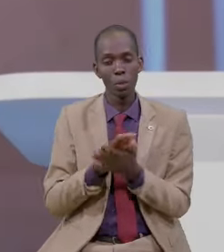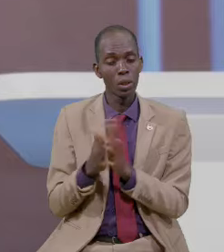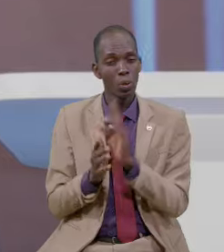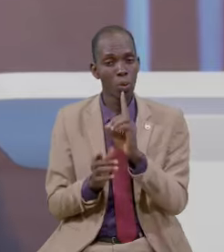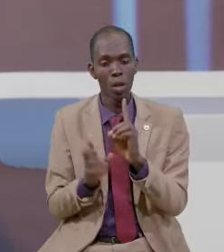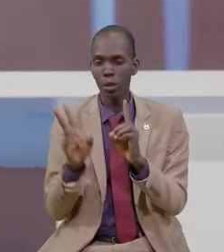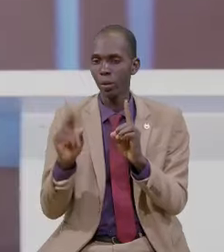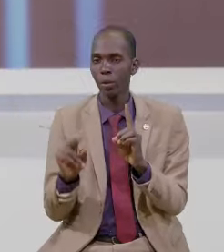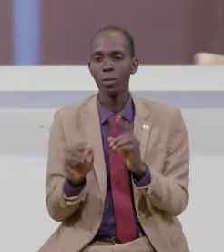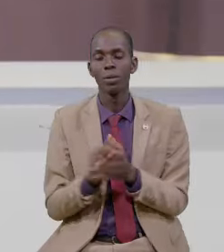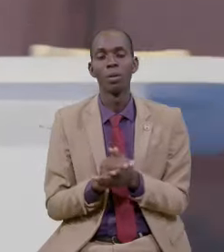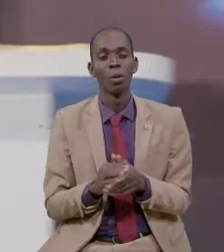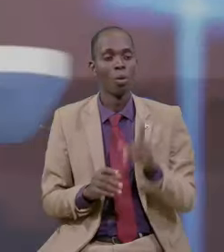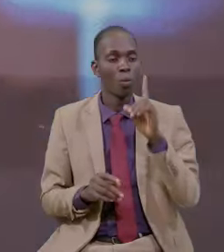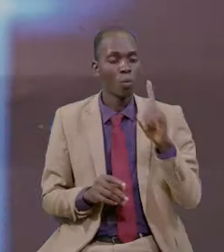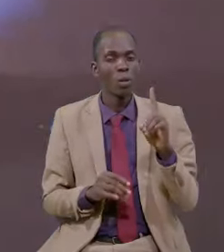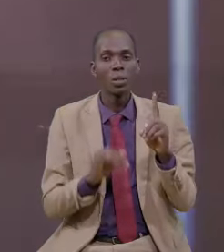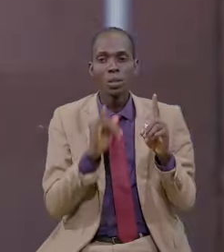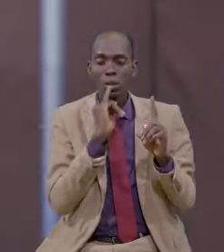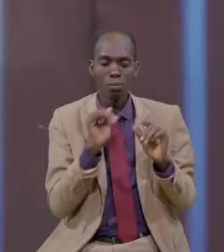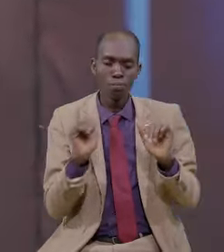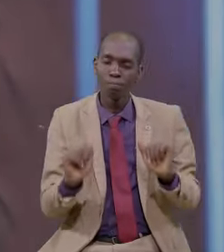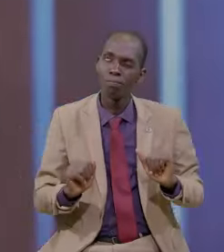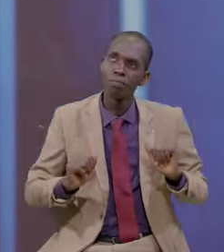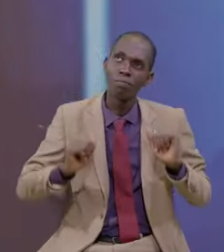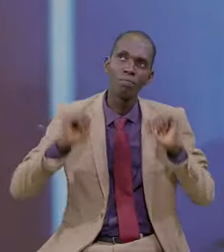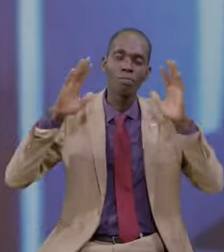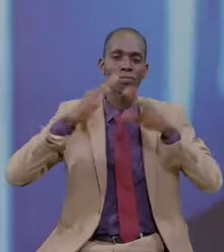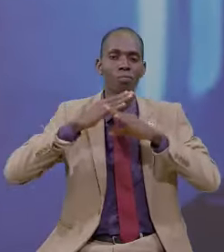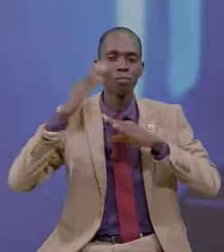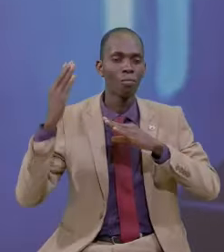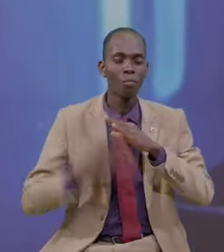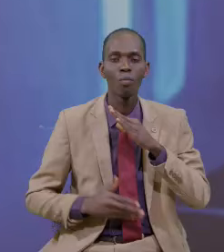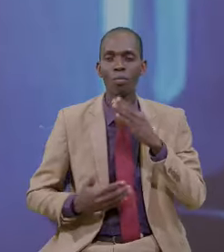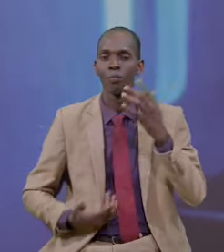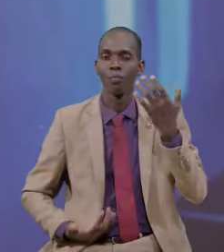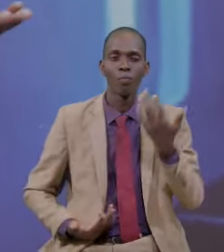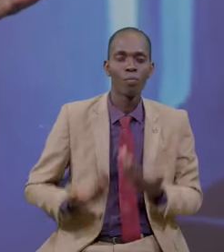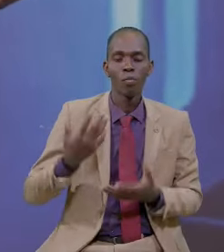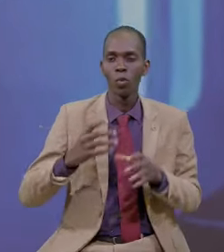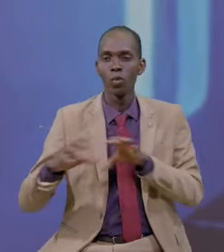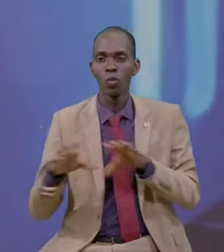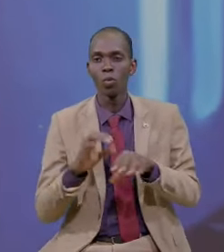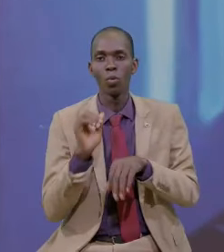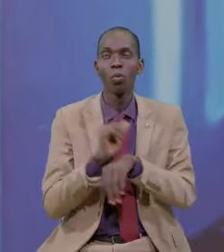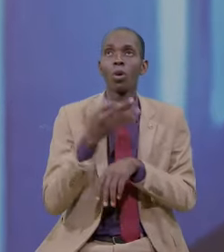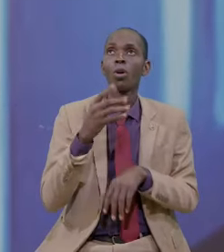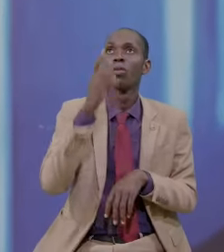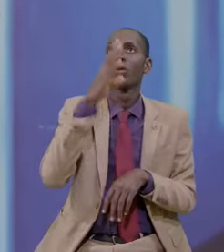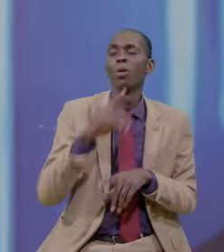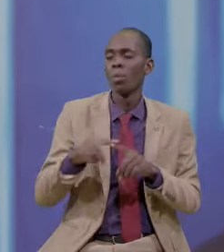One is dedicated to God, on fire for the Lord. The other one is in the cold